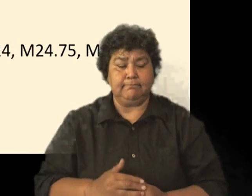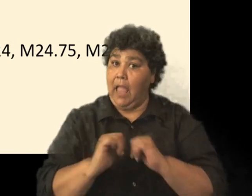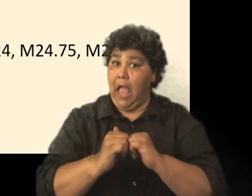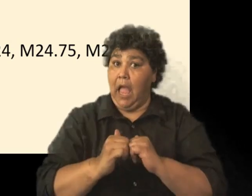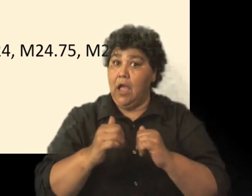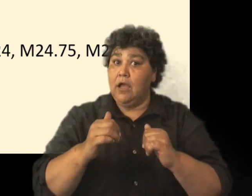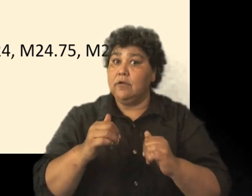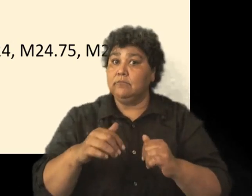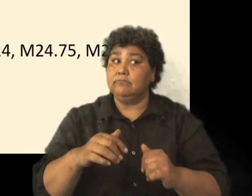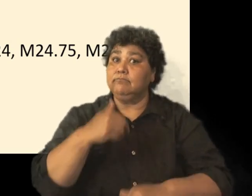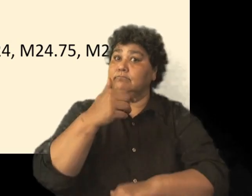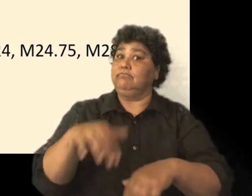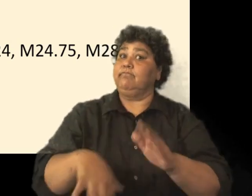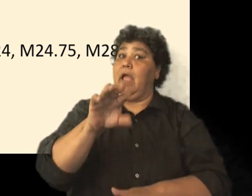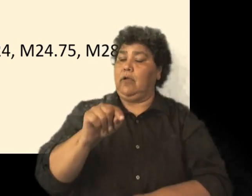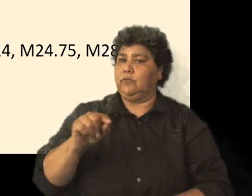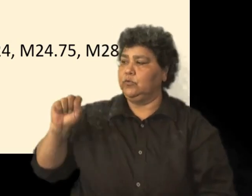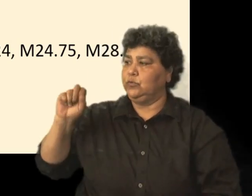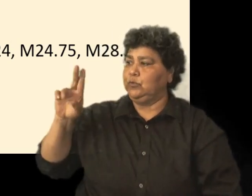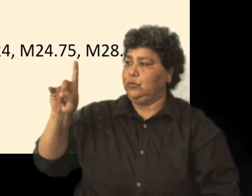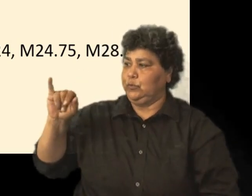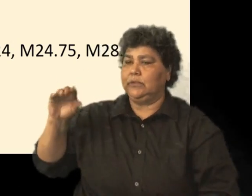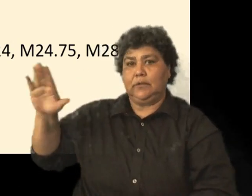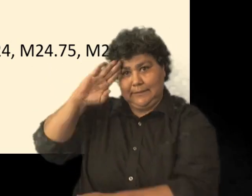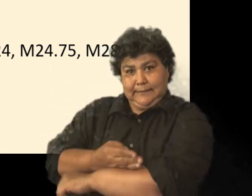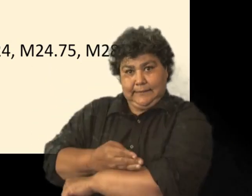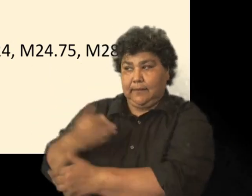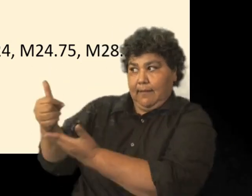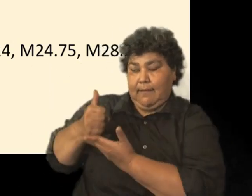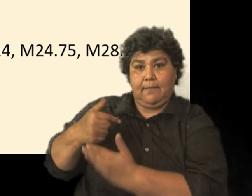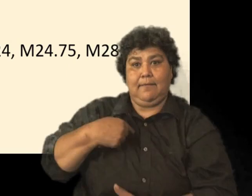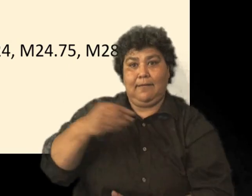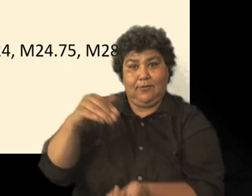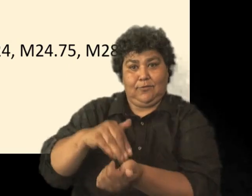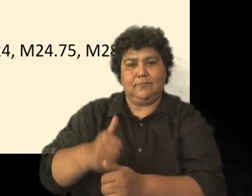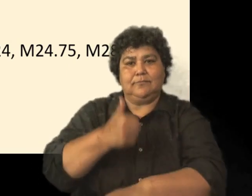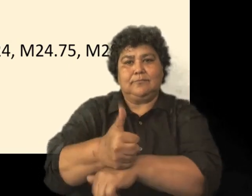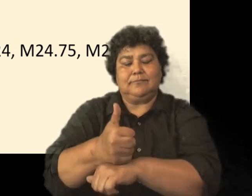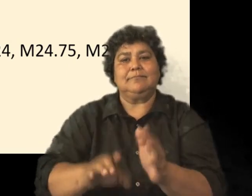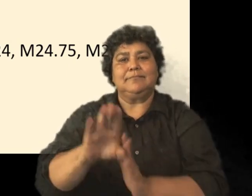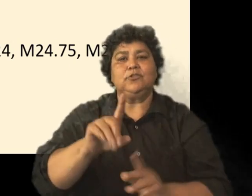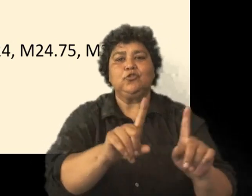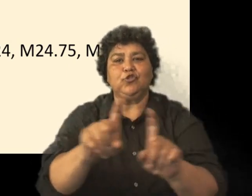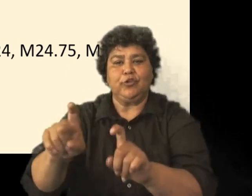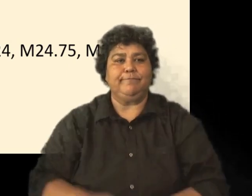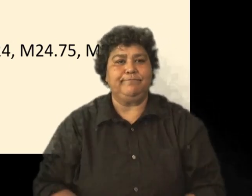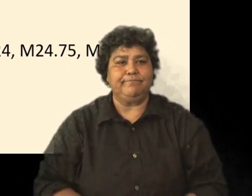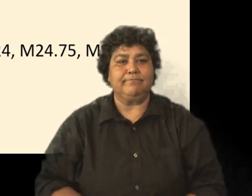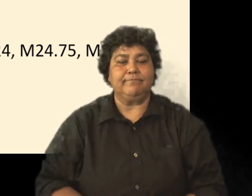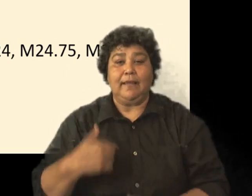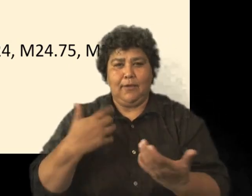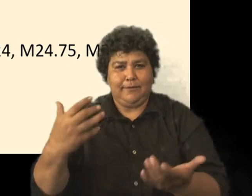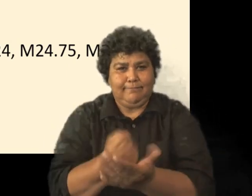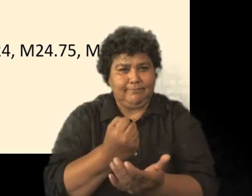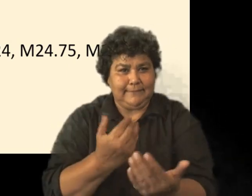and her son, Corey Dorfman, helped Dr. Kong and I design a survey. I'd like to take this opportunity to thank any